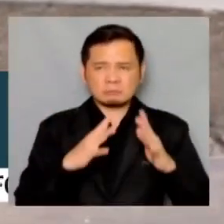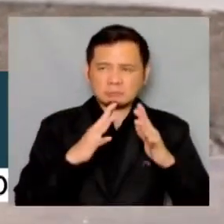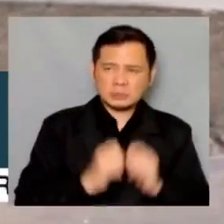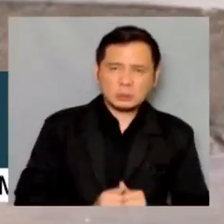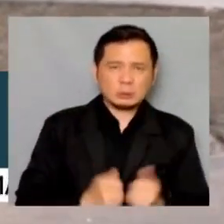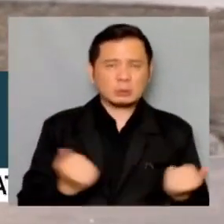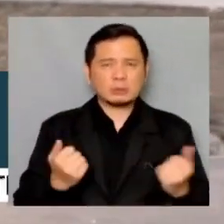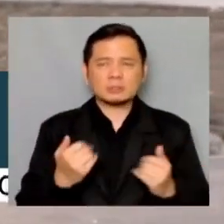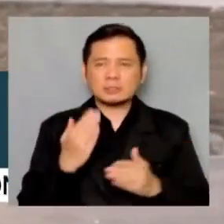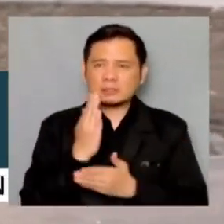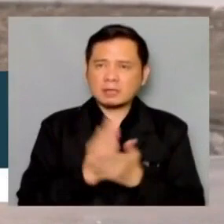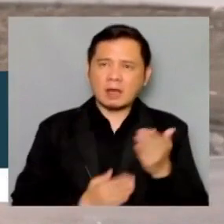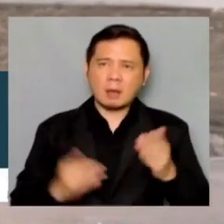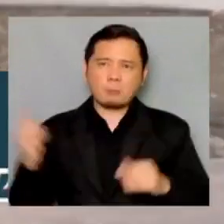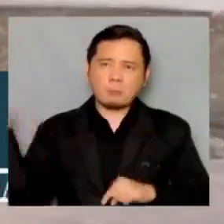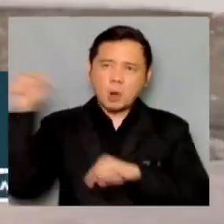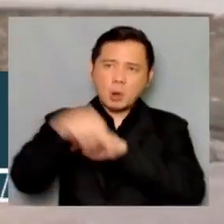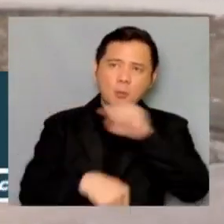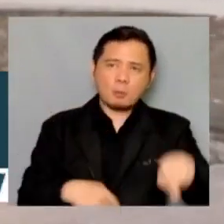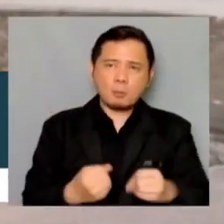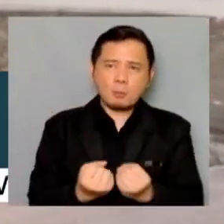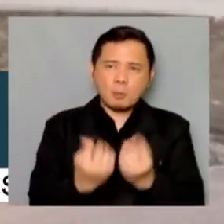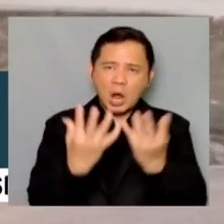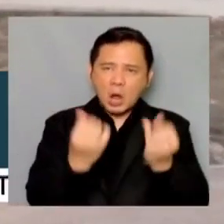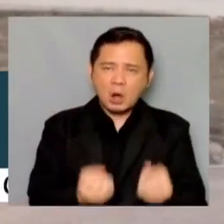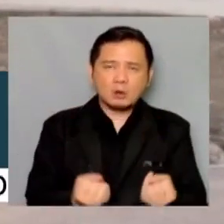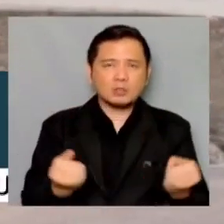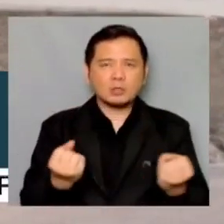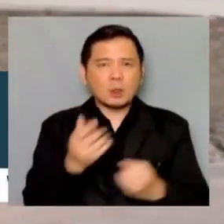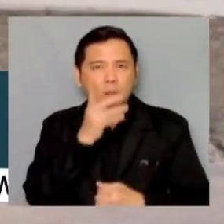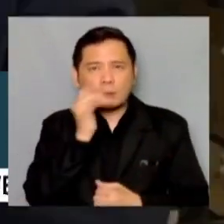rockets. There is almost no life in the district.